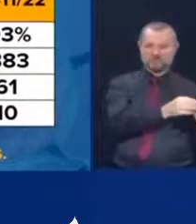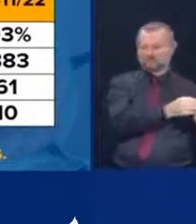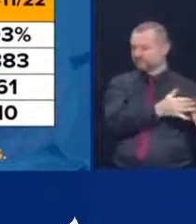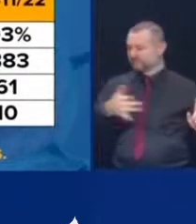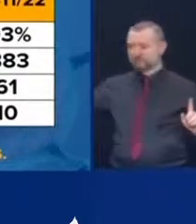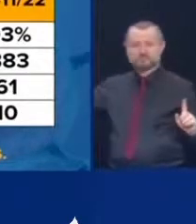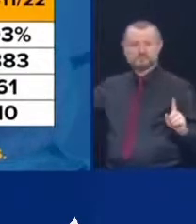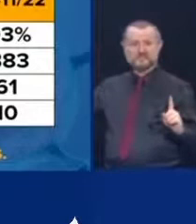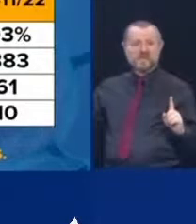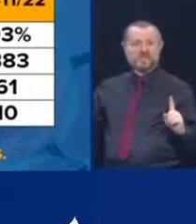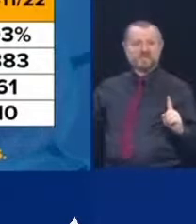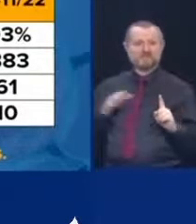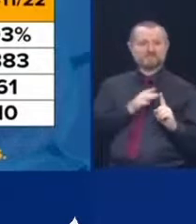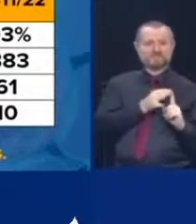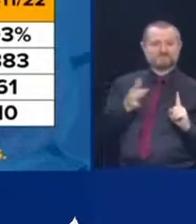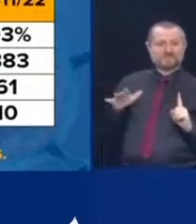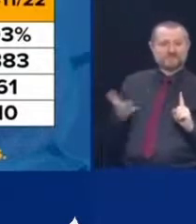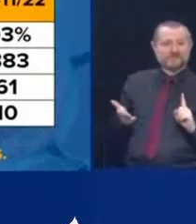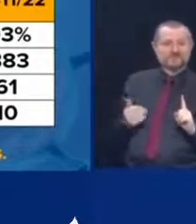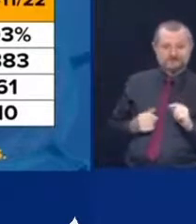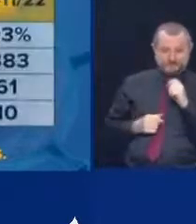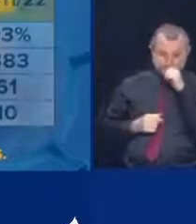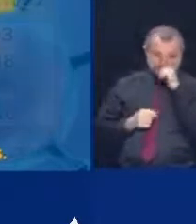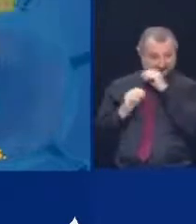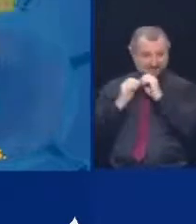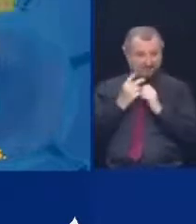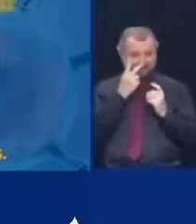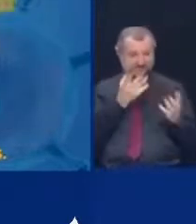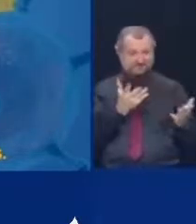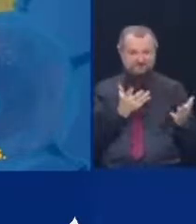The numbers are going up.